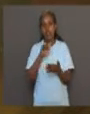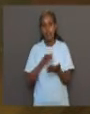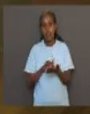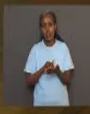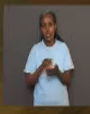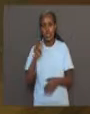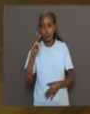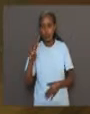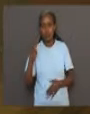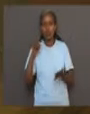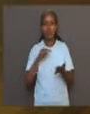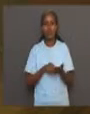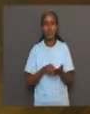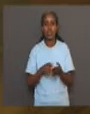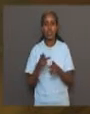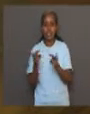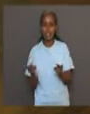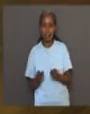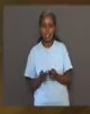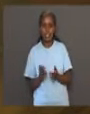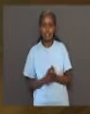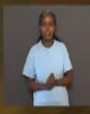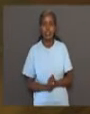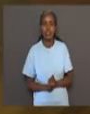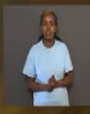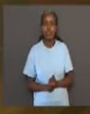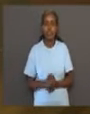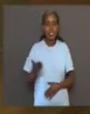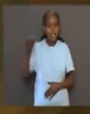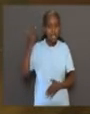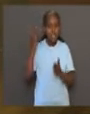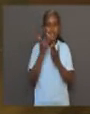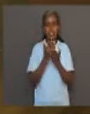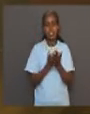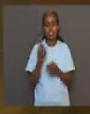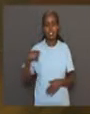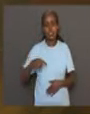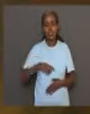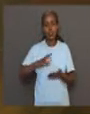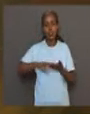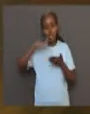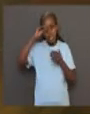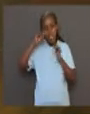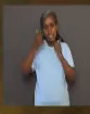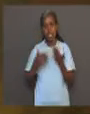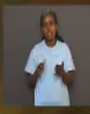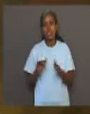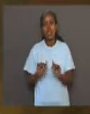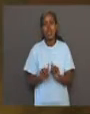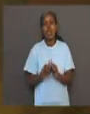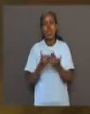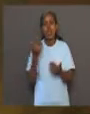between two points in space. In the last lesson, we learned how to